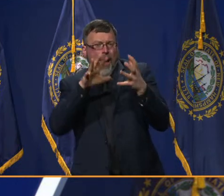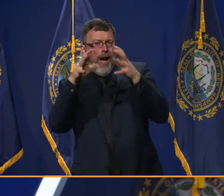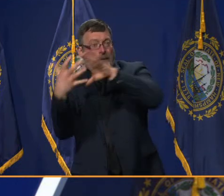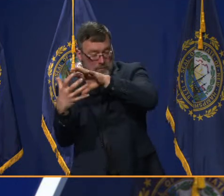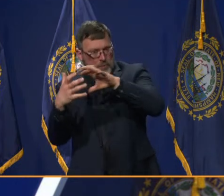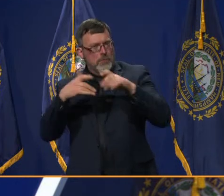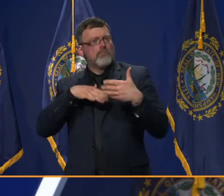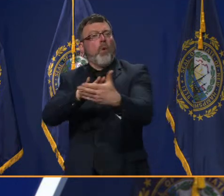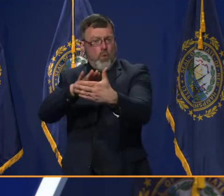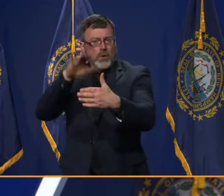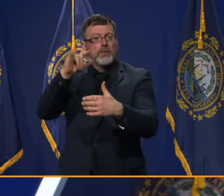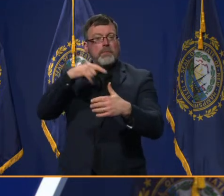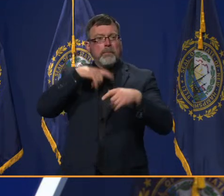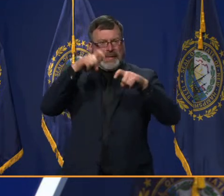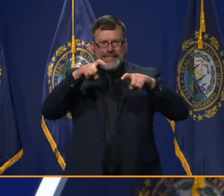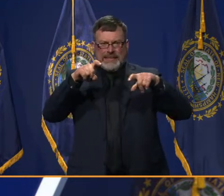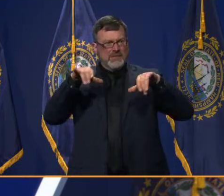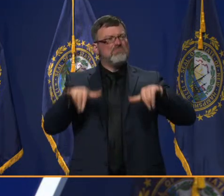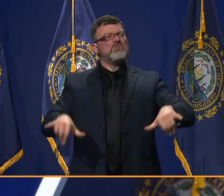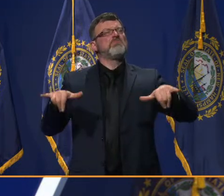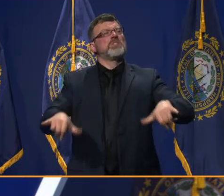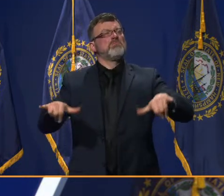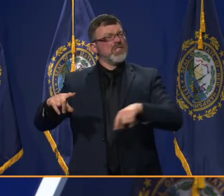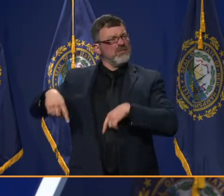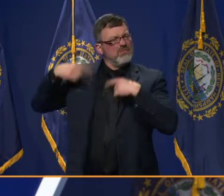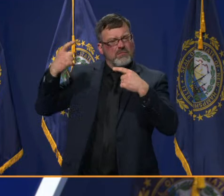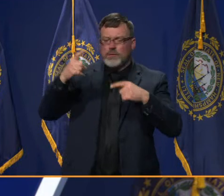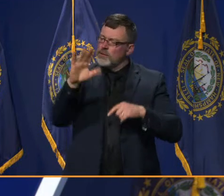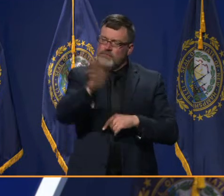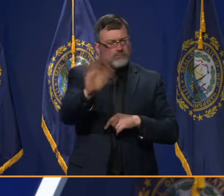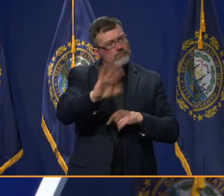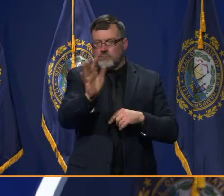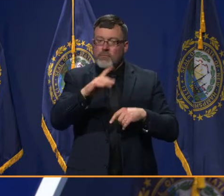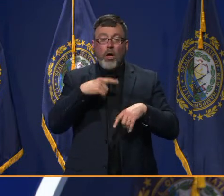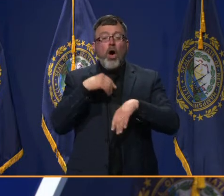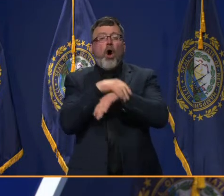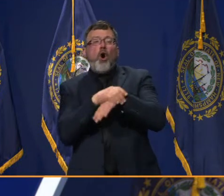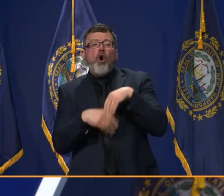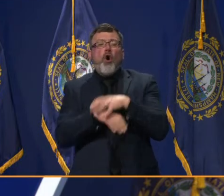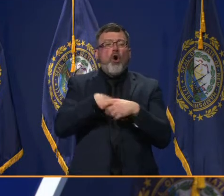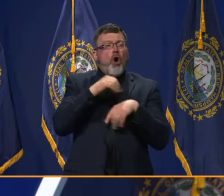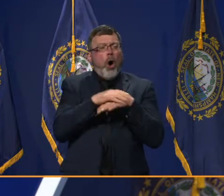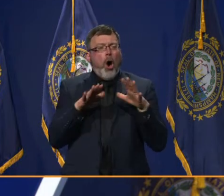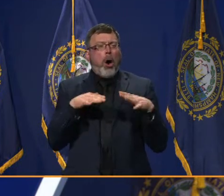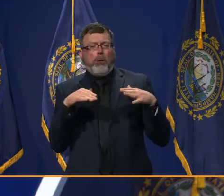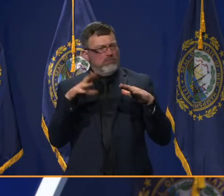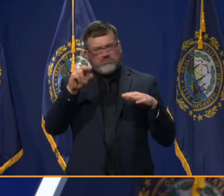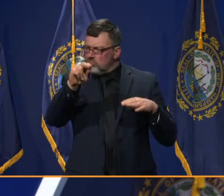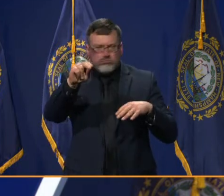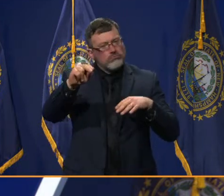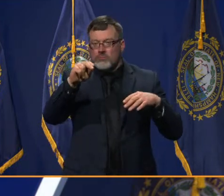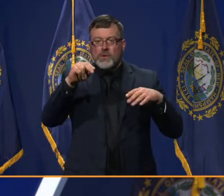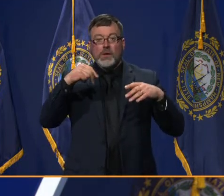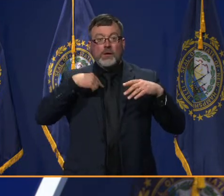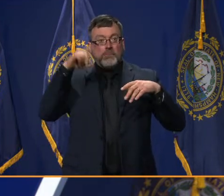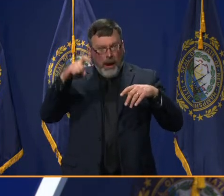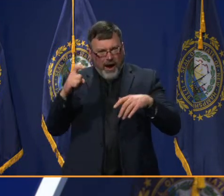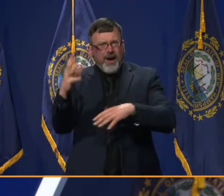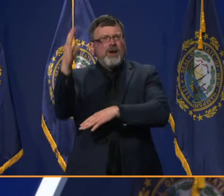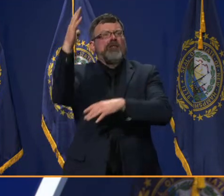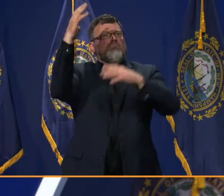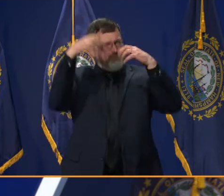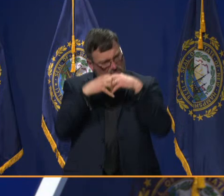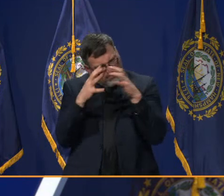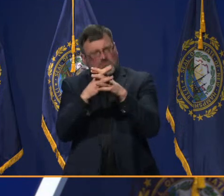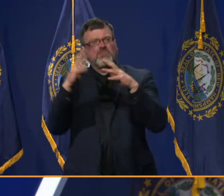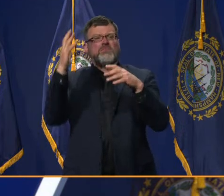zones, it's not logical, right? Let us never forget, united we stand, divided we fall. And